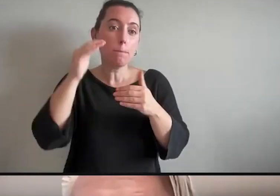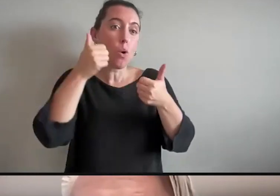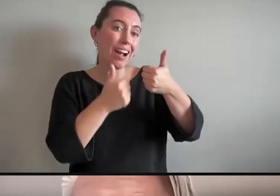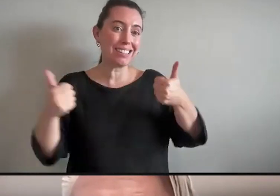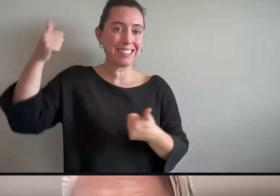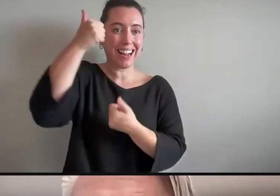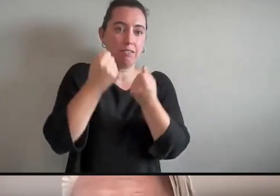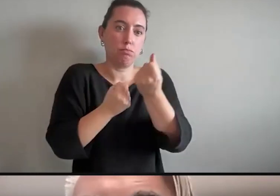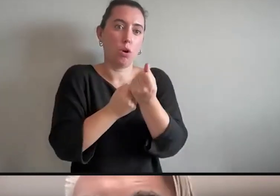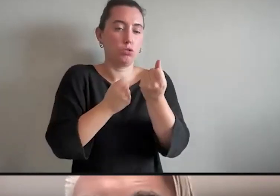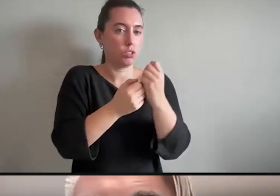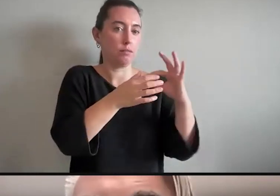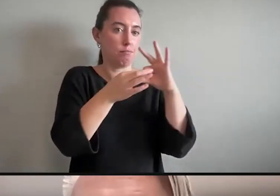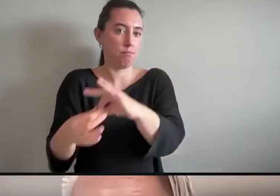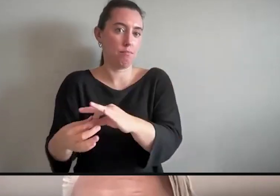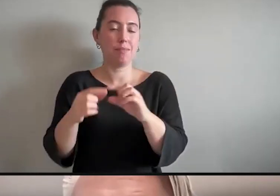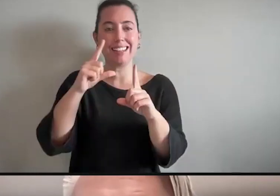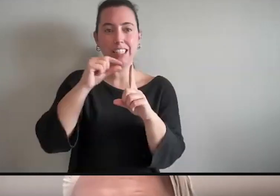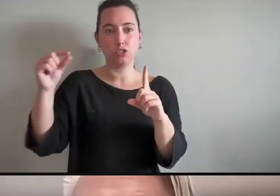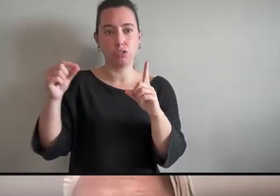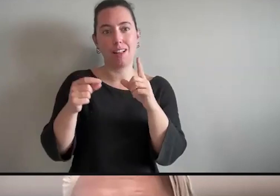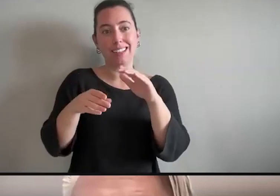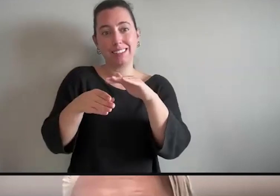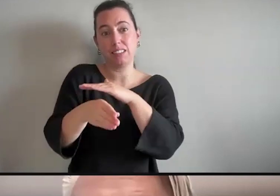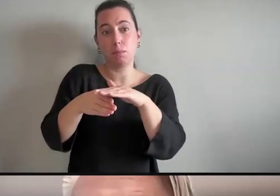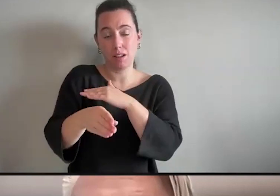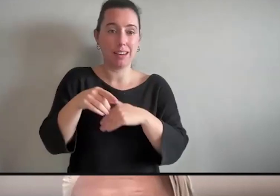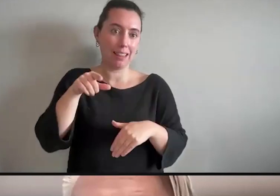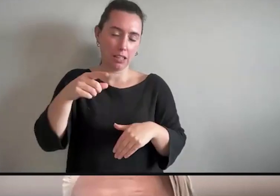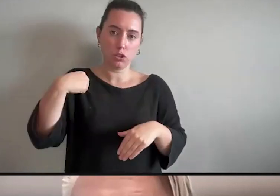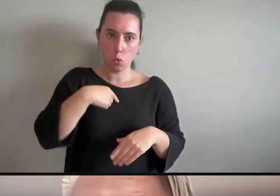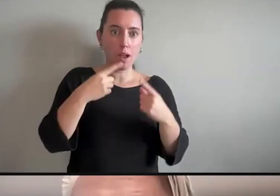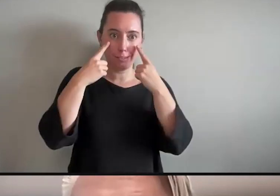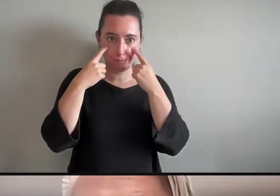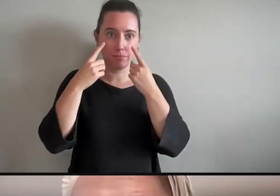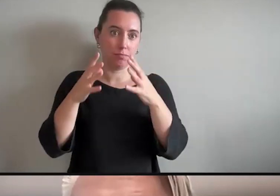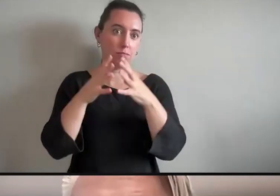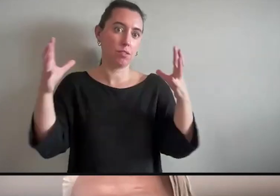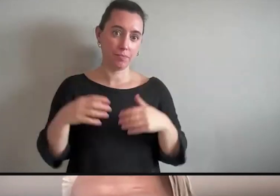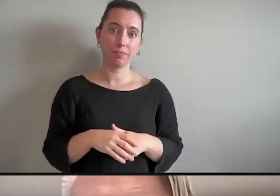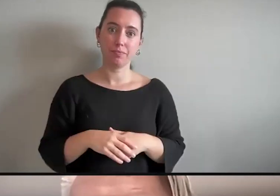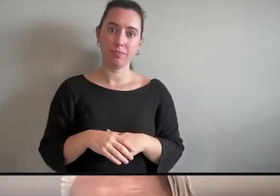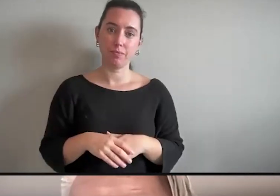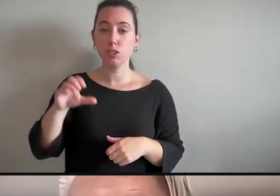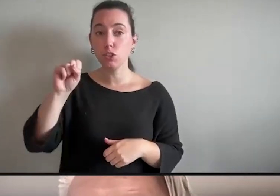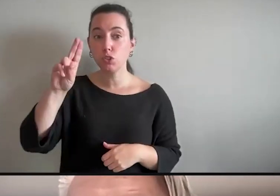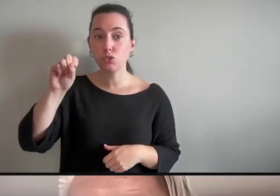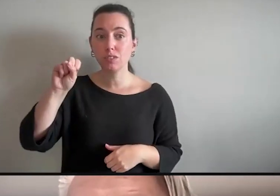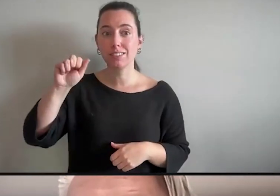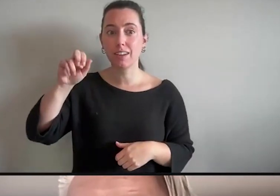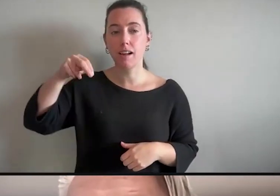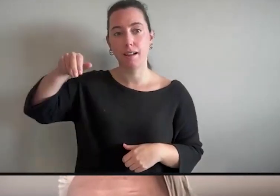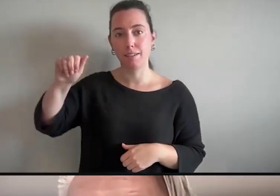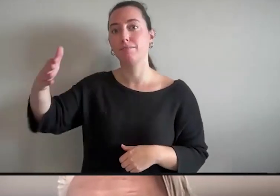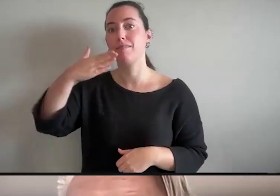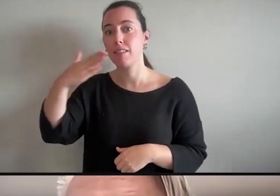topic of digital accessibility is a thing that we're discovering when we engage with businesses around the world. Very true. Yes. And Shilpi wants to